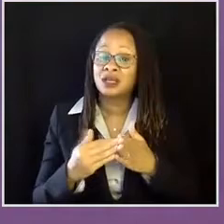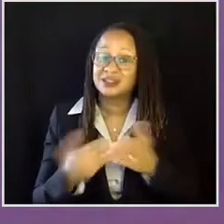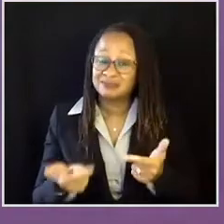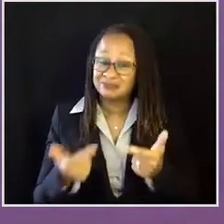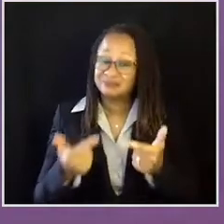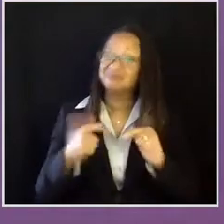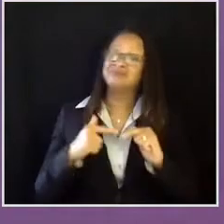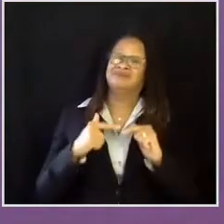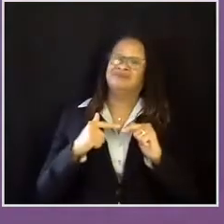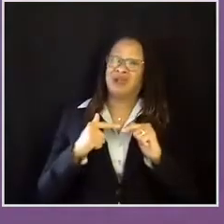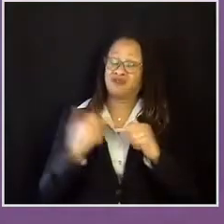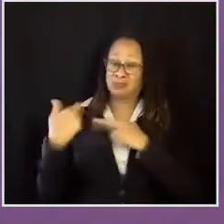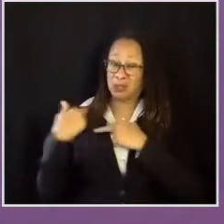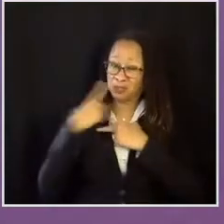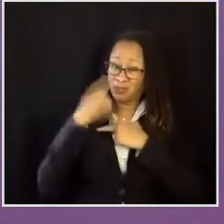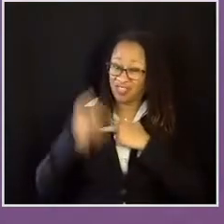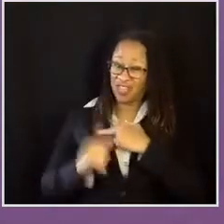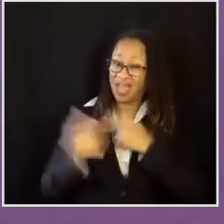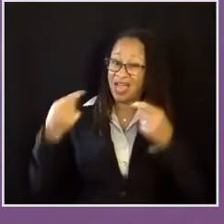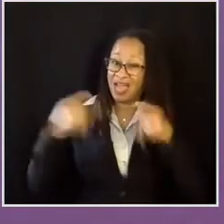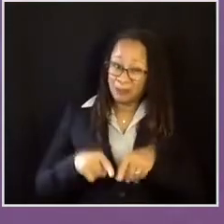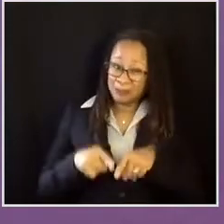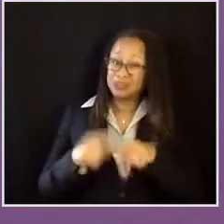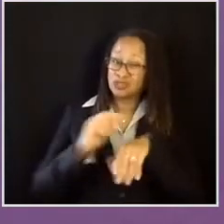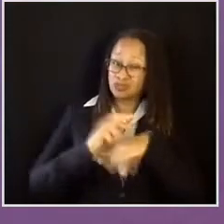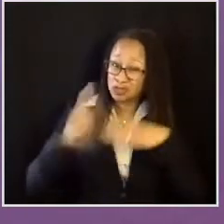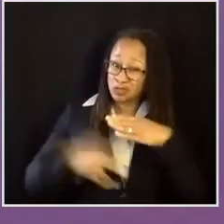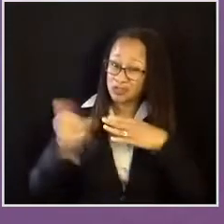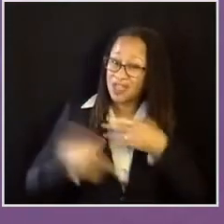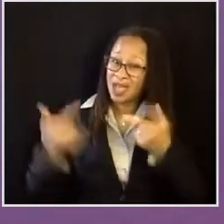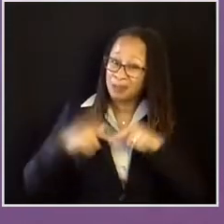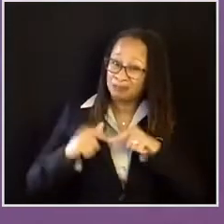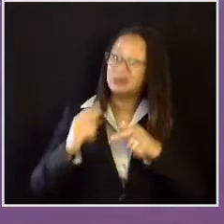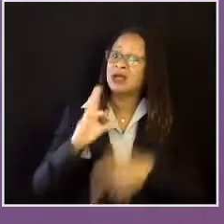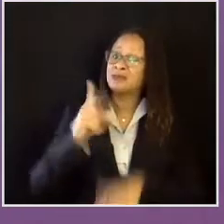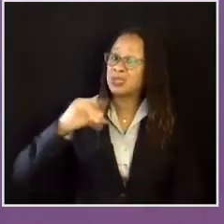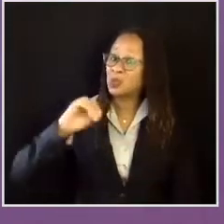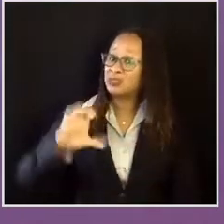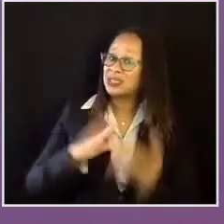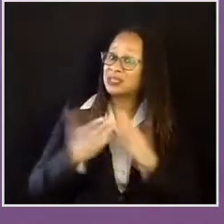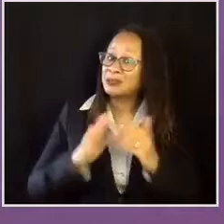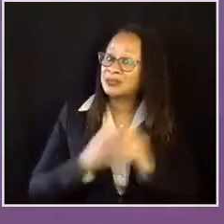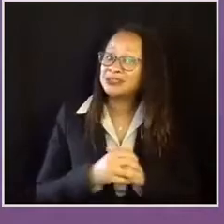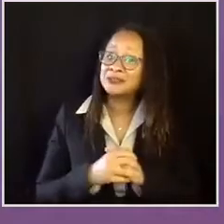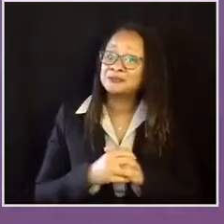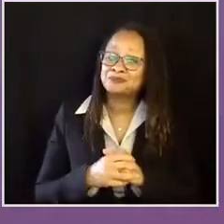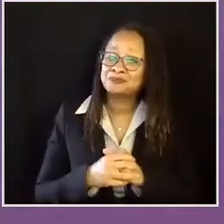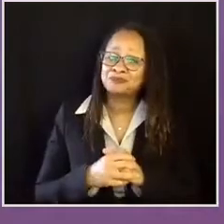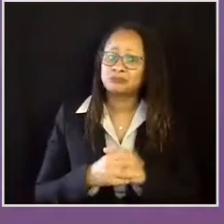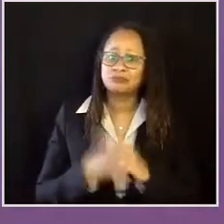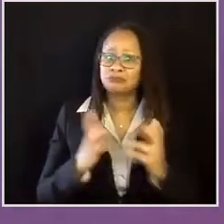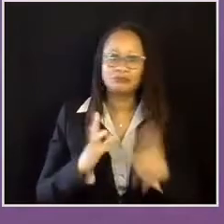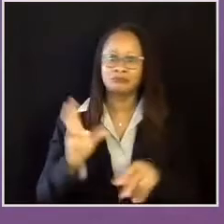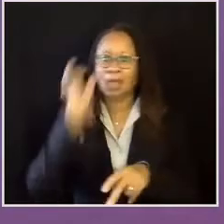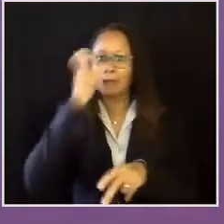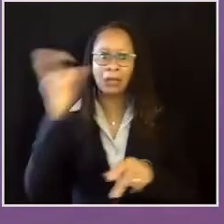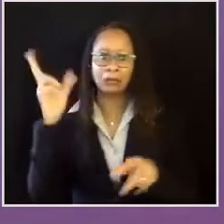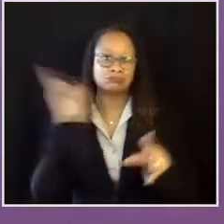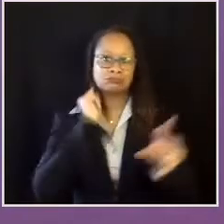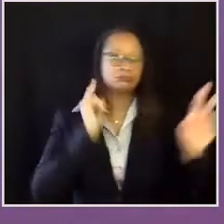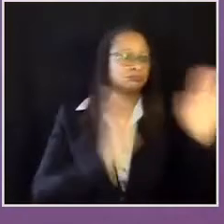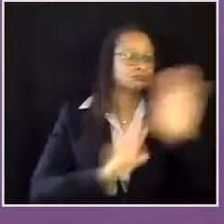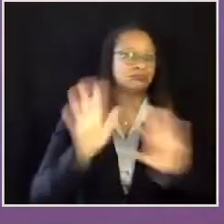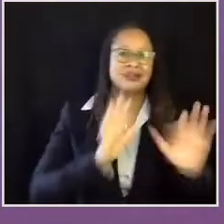color, exacerbating the need for environmental justice. Sorry, as a bug. Speaking of the